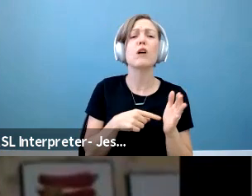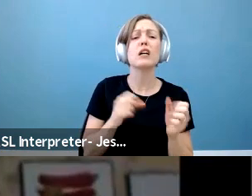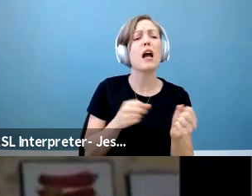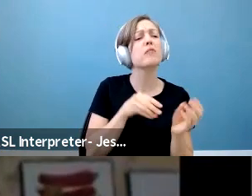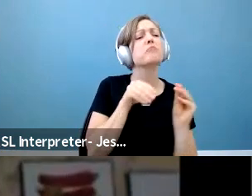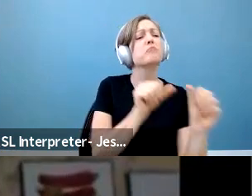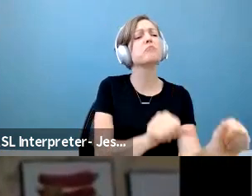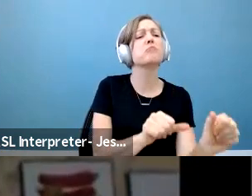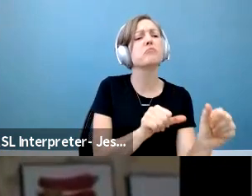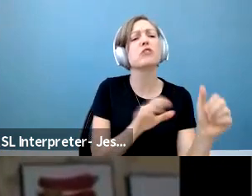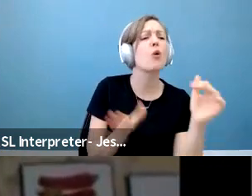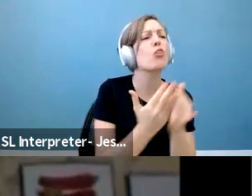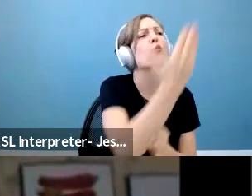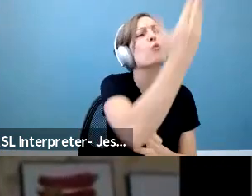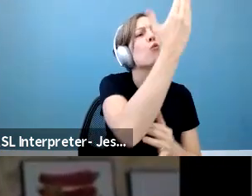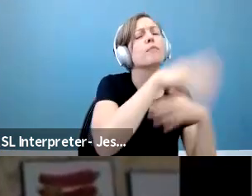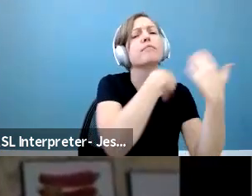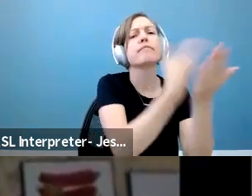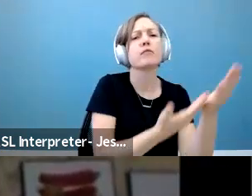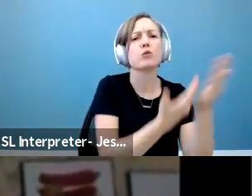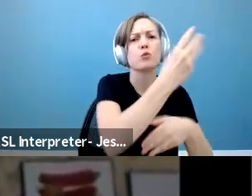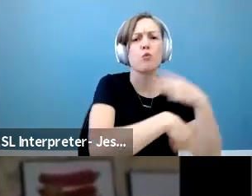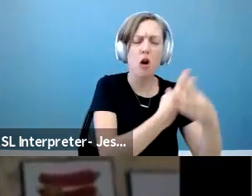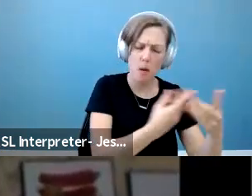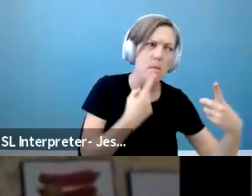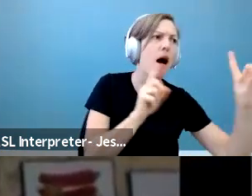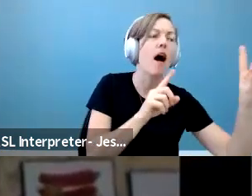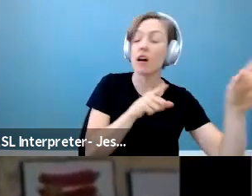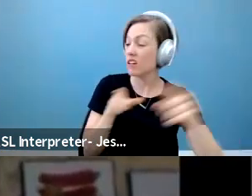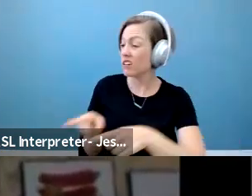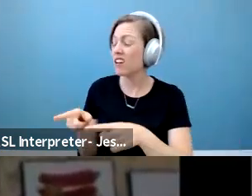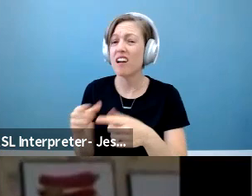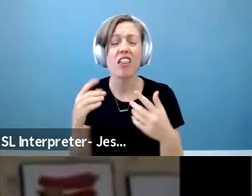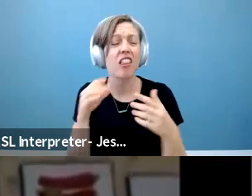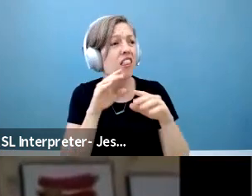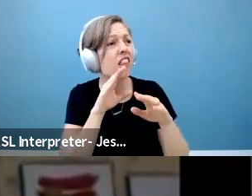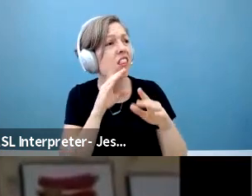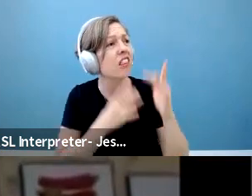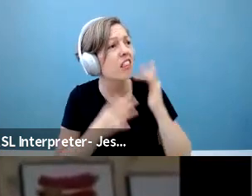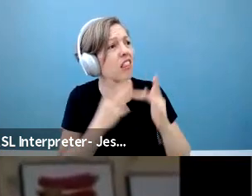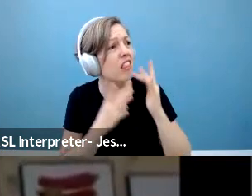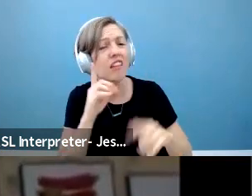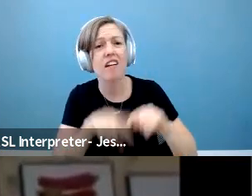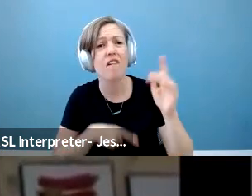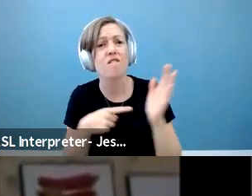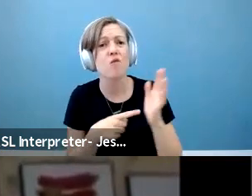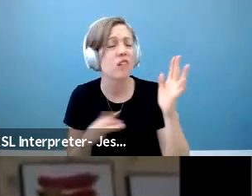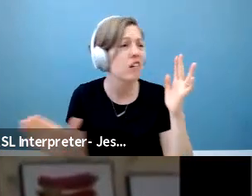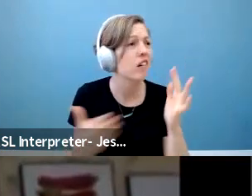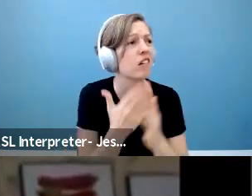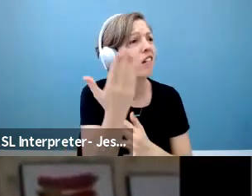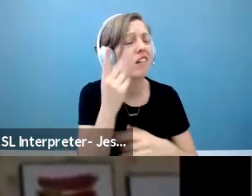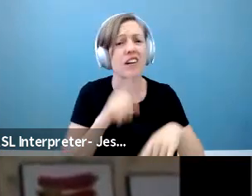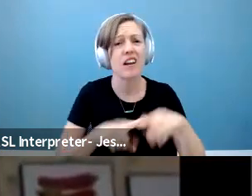through the Narrows will, and those that cannot afford to buy their way through the Narrows will struggle to